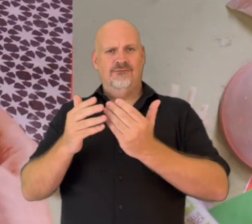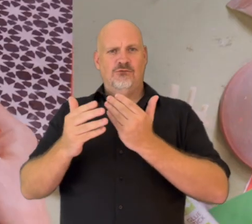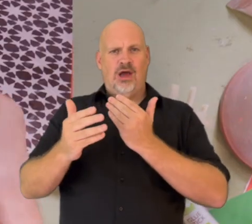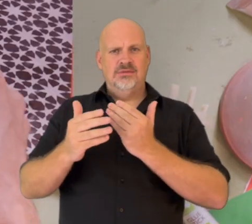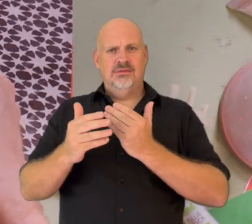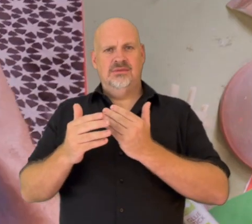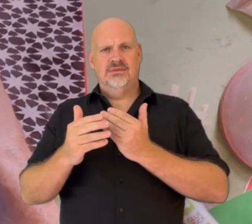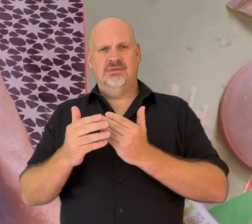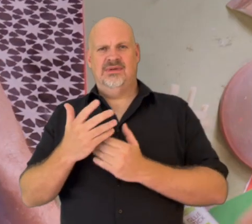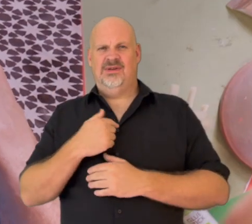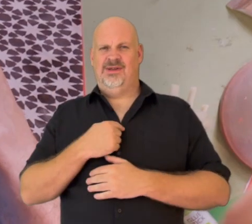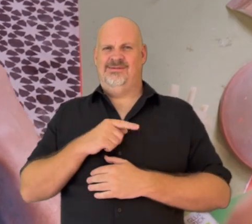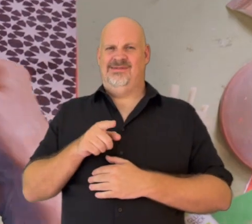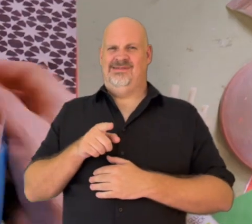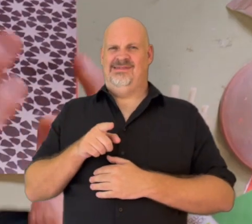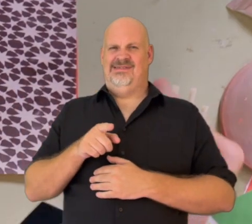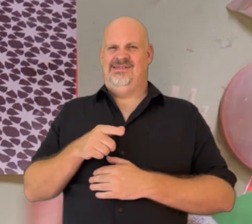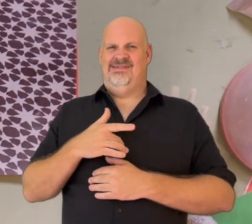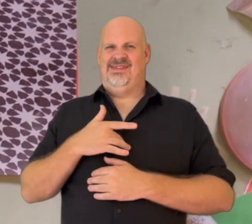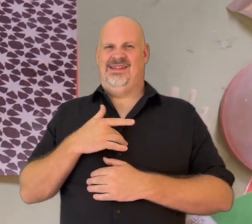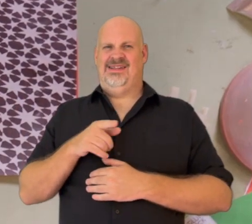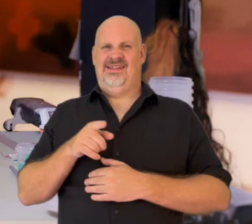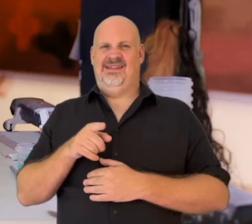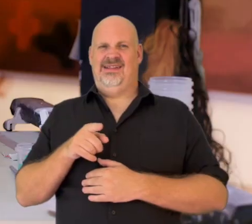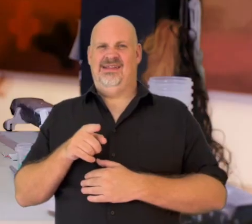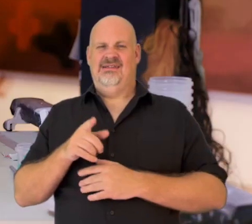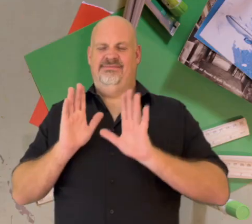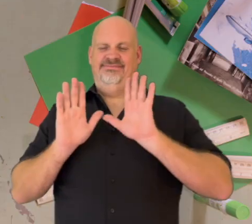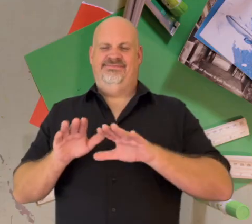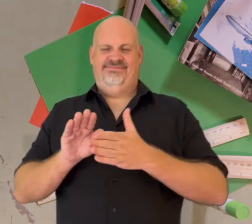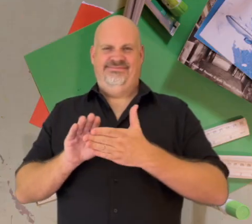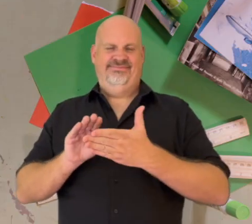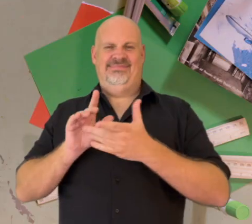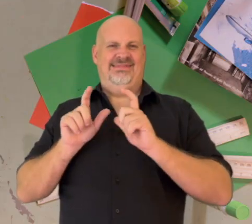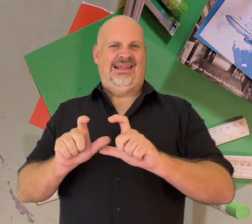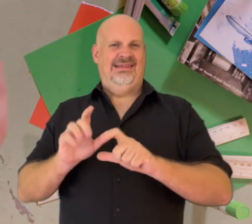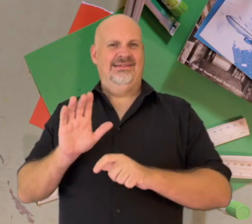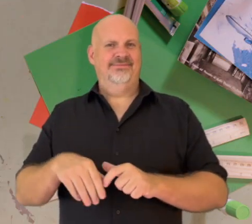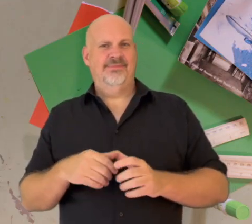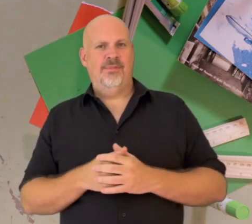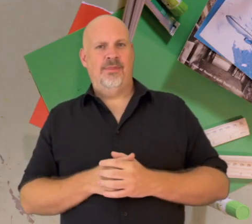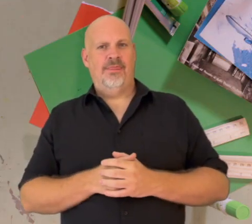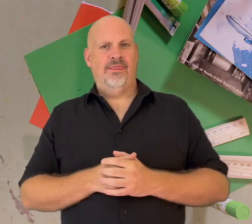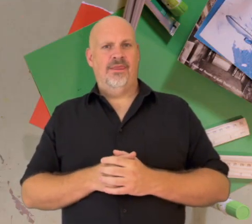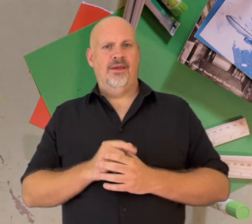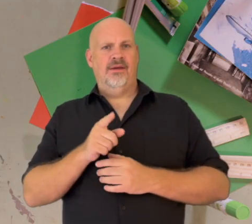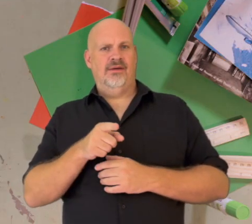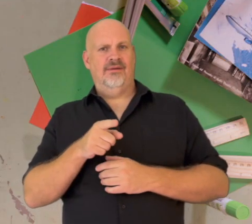those guys, now I'm looking at it, but they're there to stay. And this one, they all feel like you're sort of